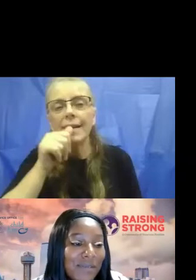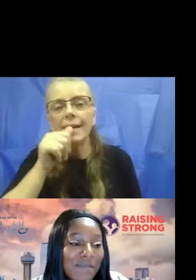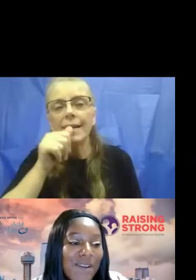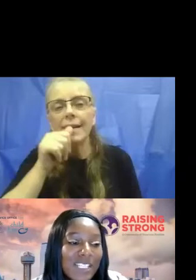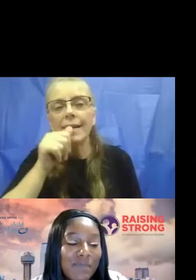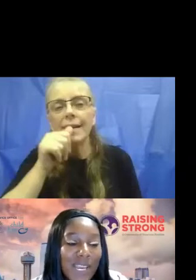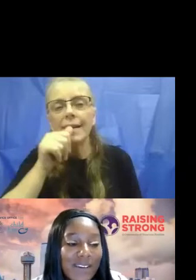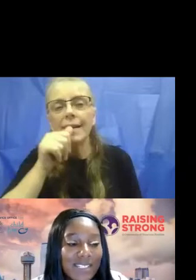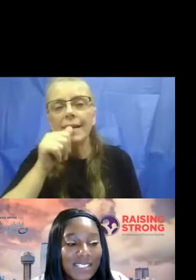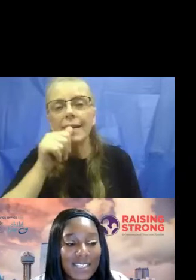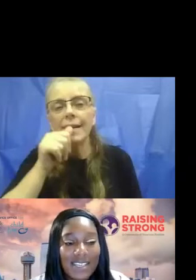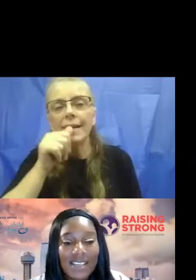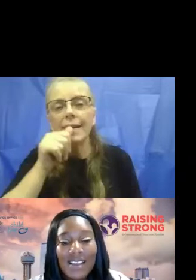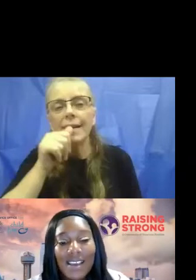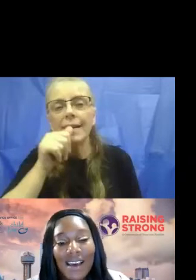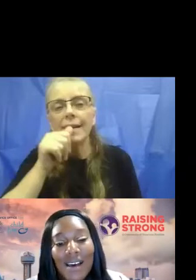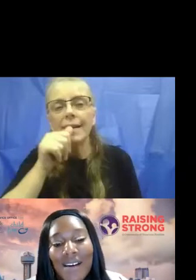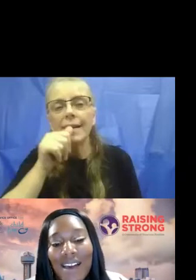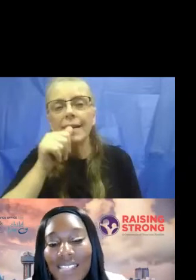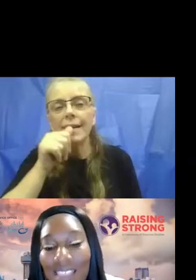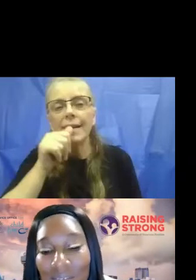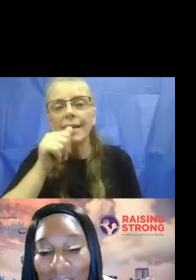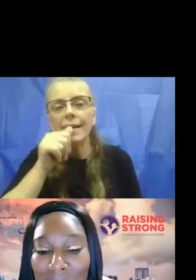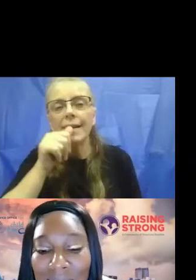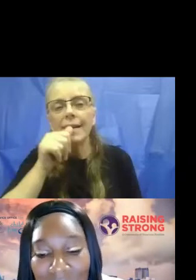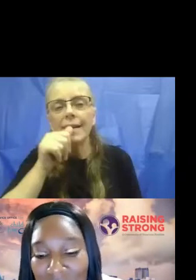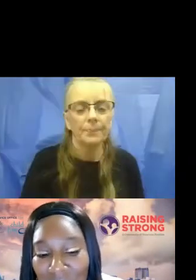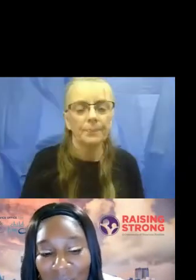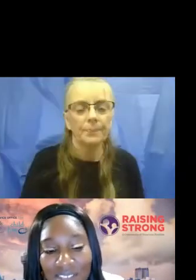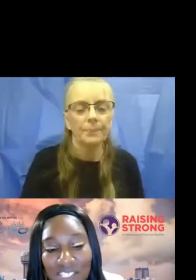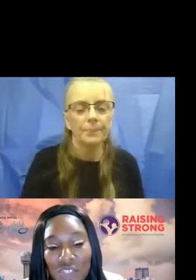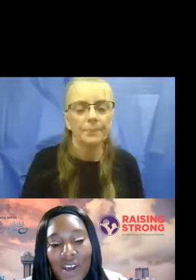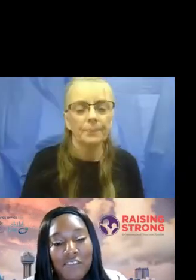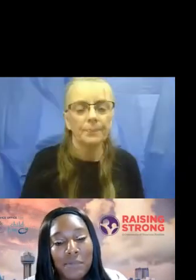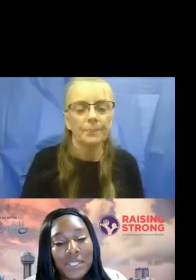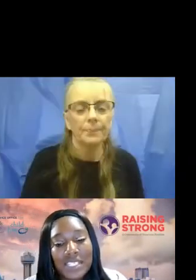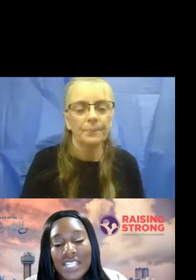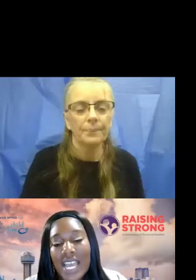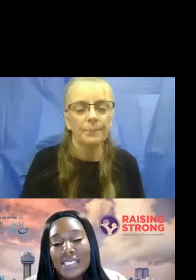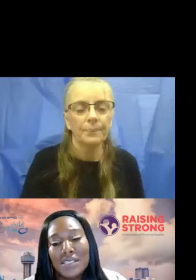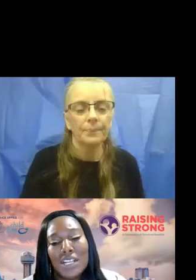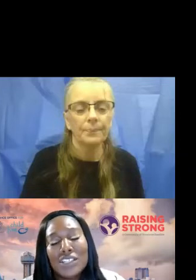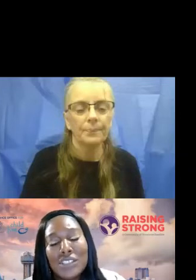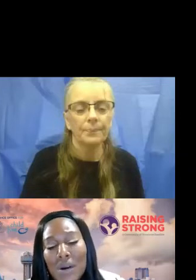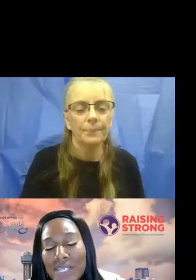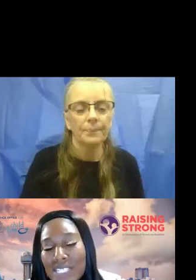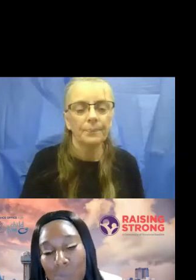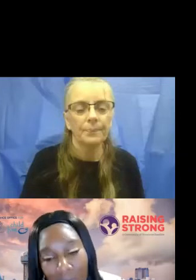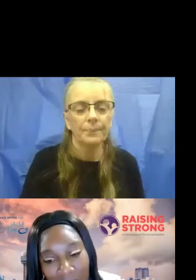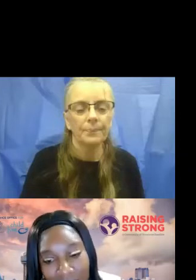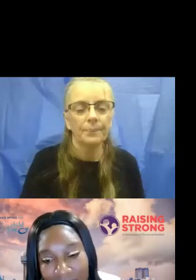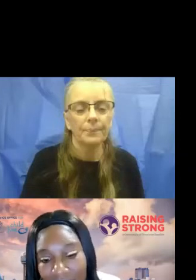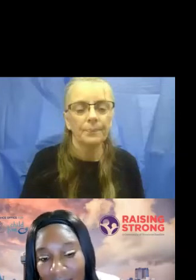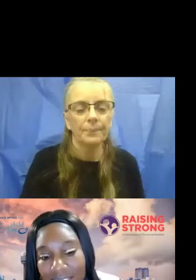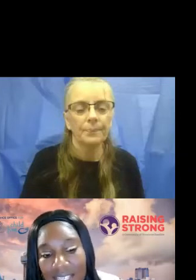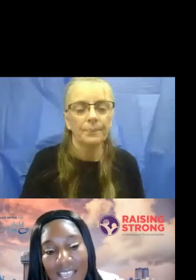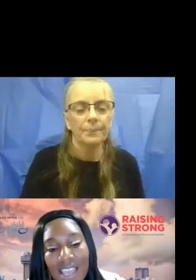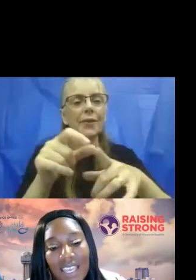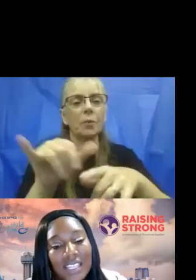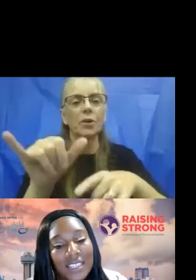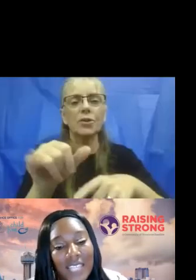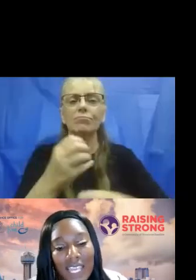Powerful, prosperity. Oh, I love it. I'm loving the words that you all have put in the chat. These are so inspiring to